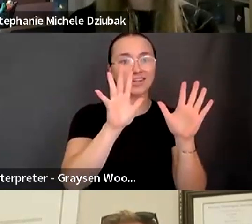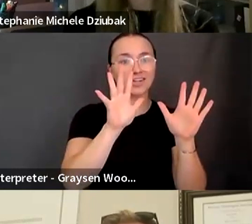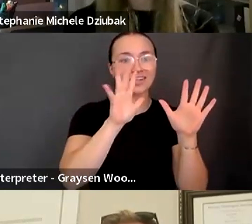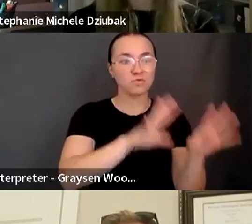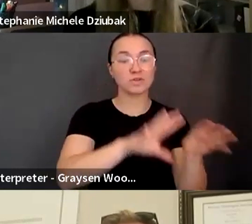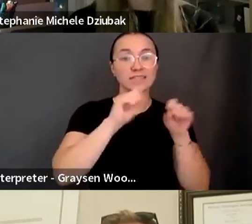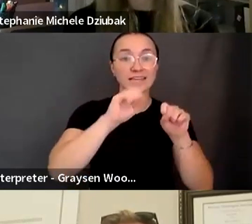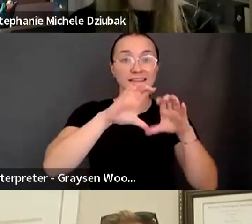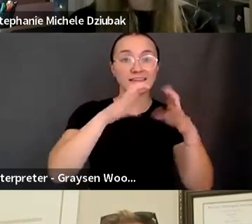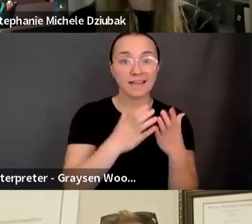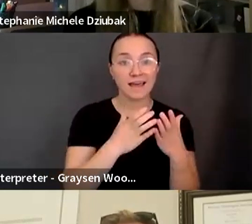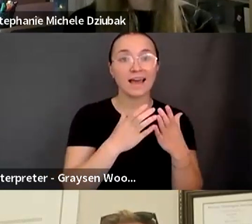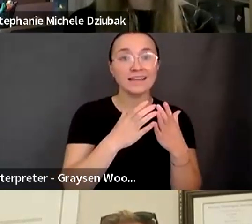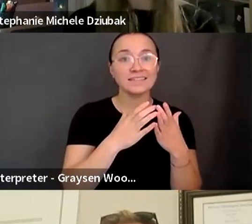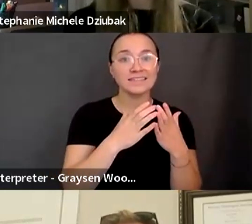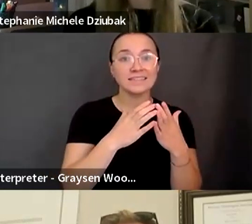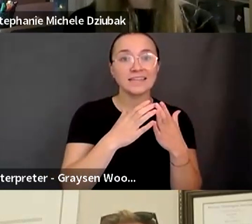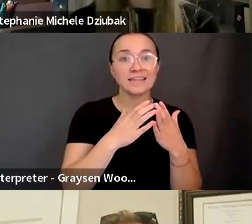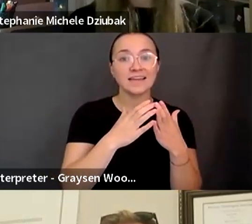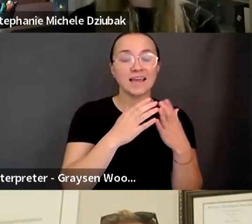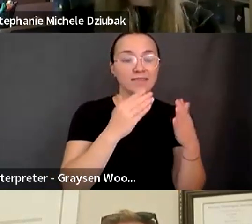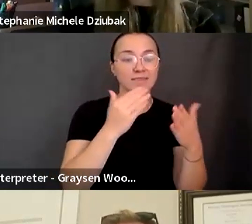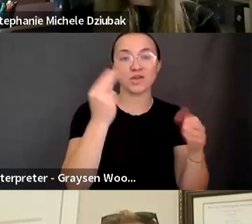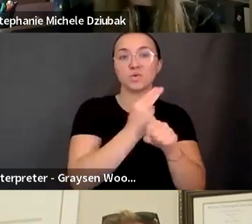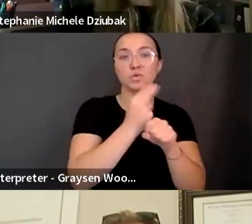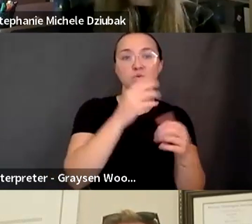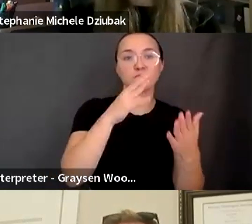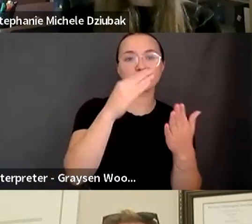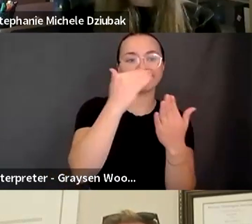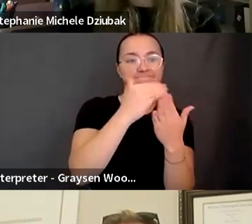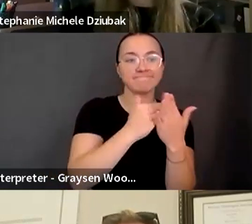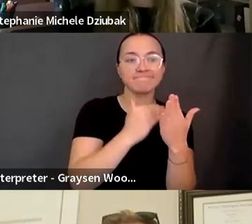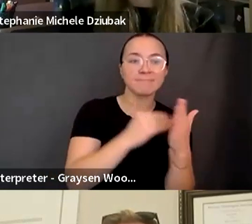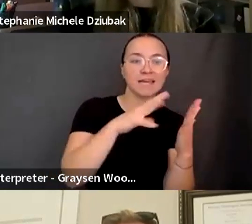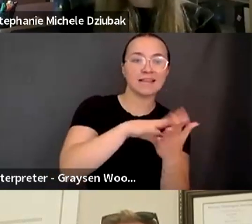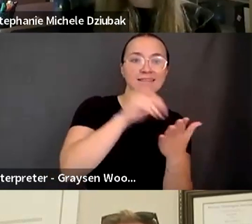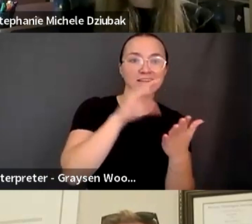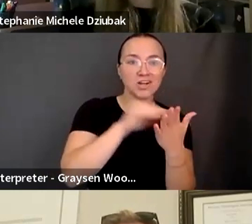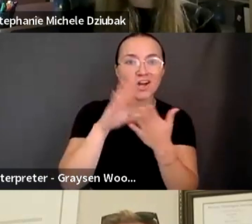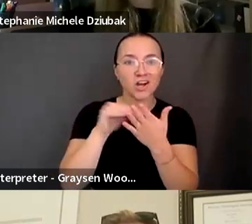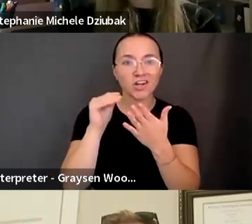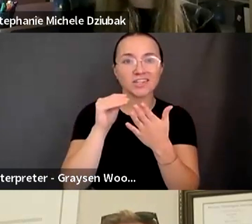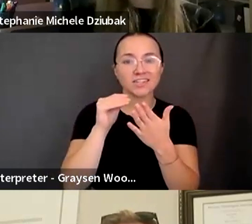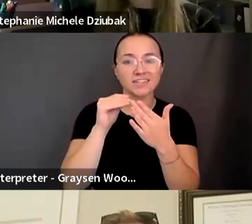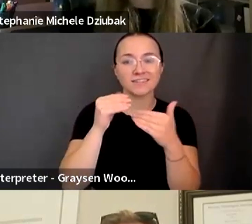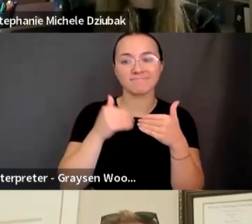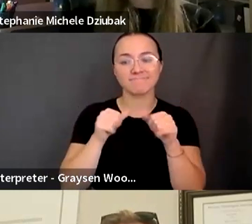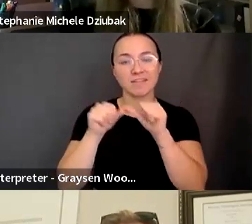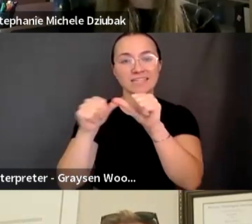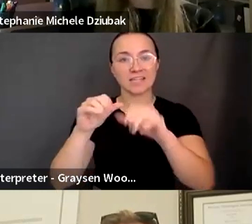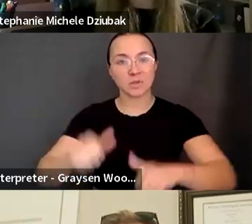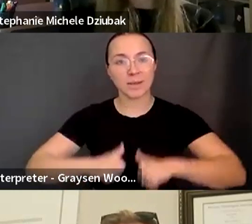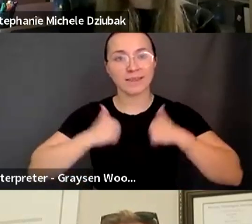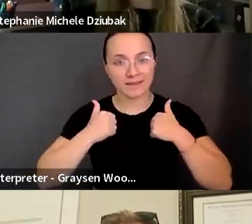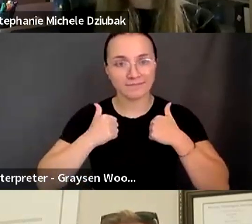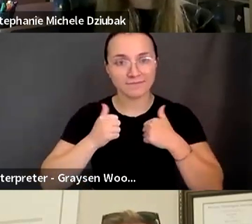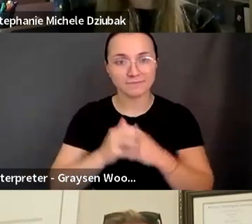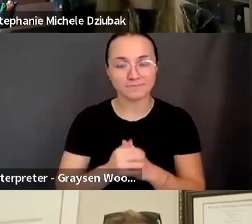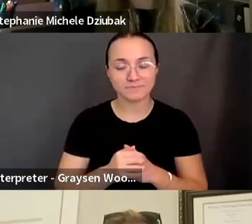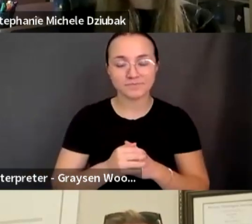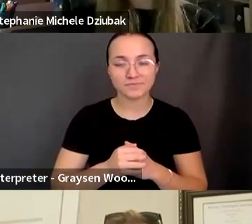of these lessons with them in whatever walks of life they end up going into. But